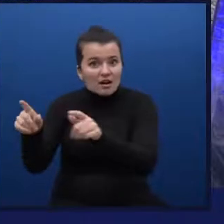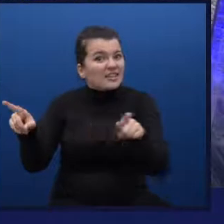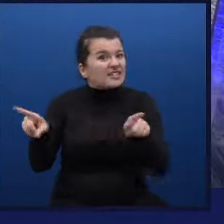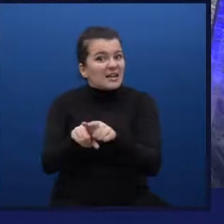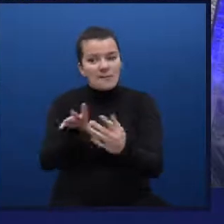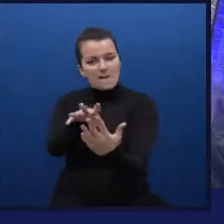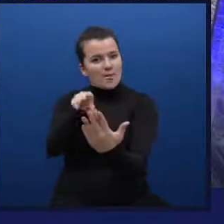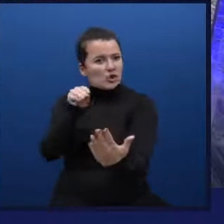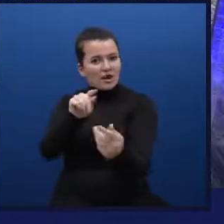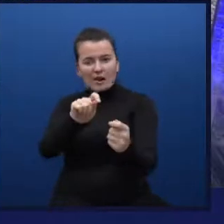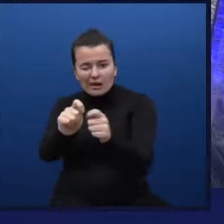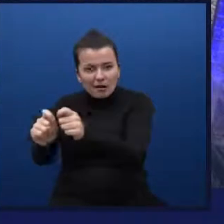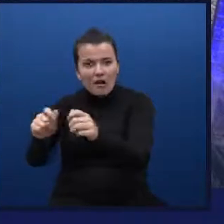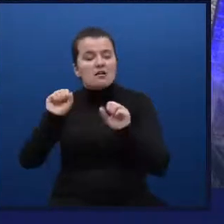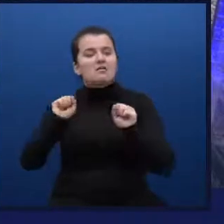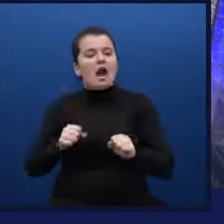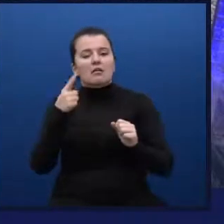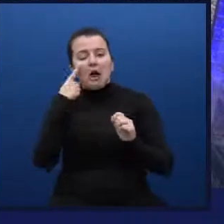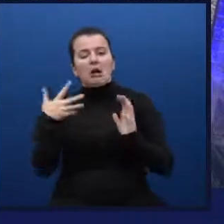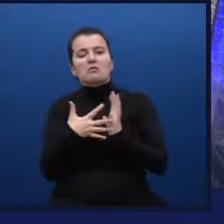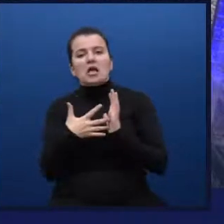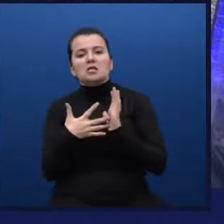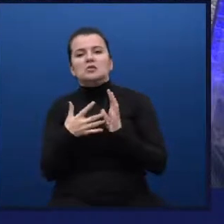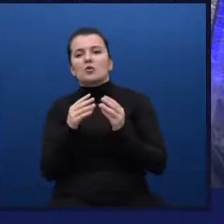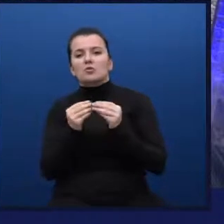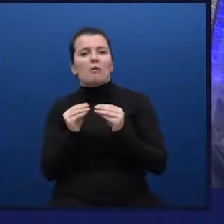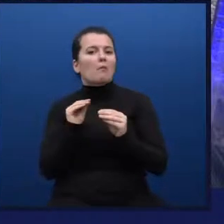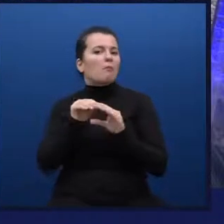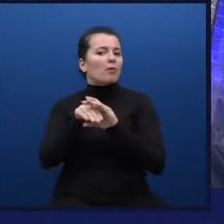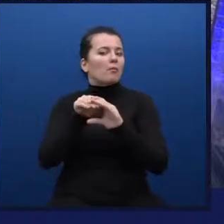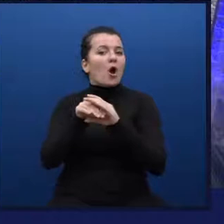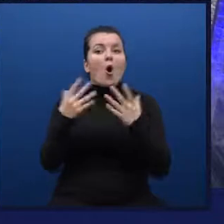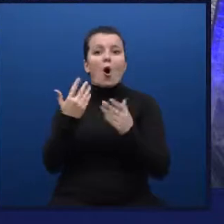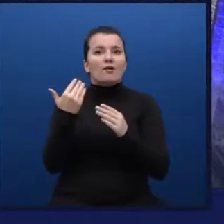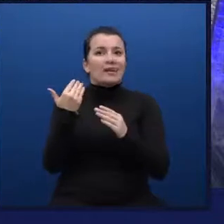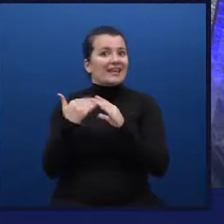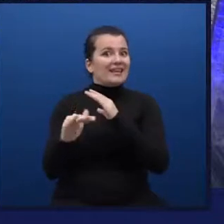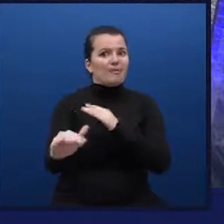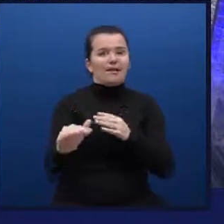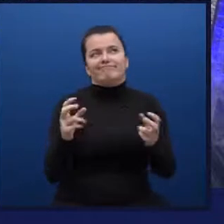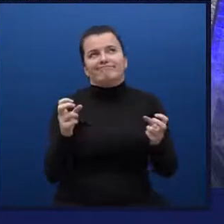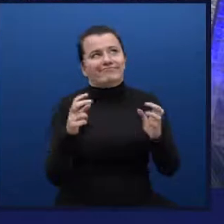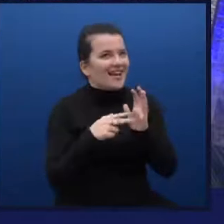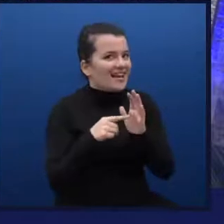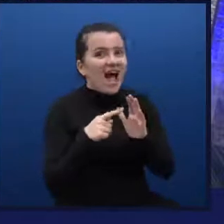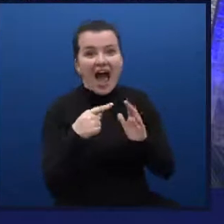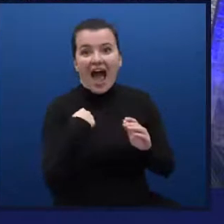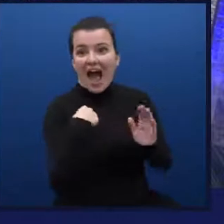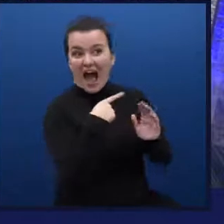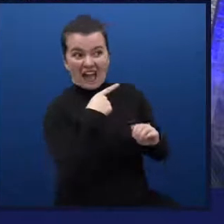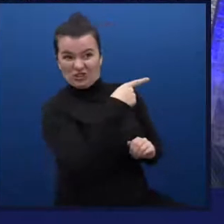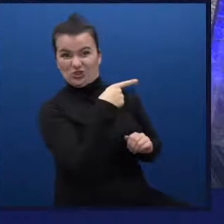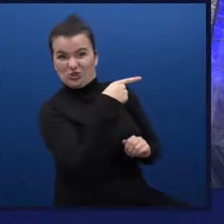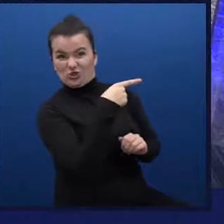You can unit test them. You can email them. Like I literally showed you, the one I showed you is literally like a